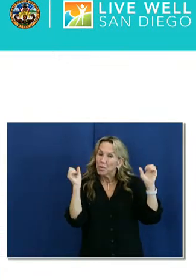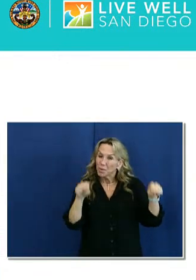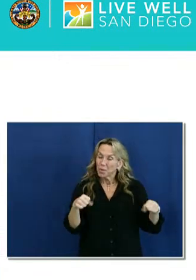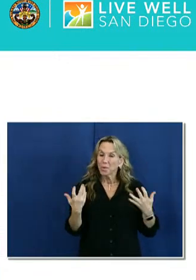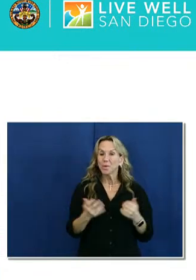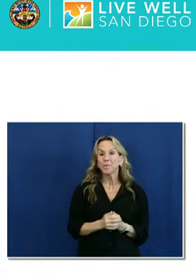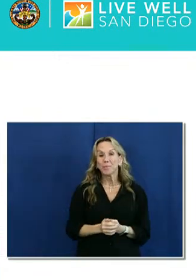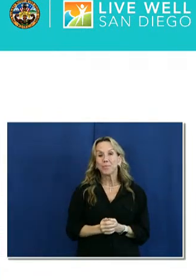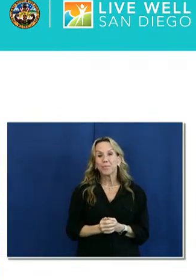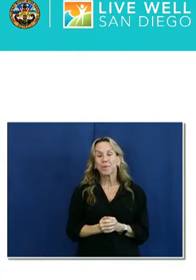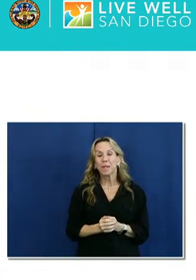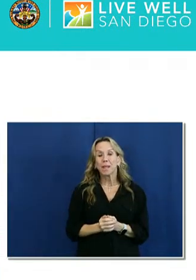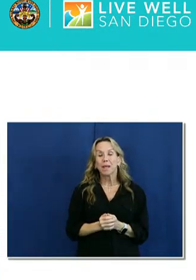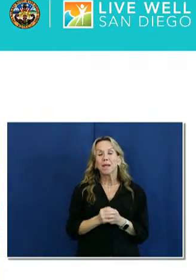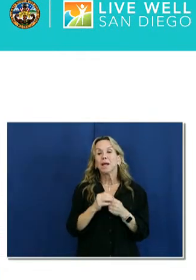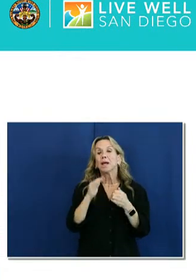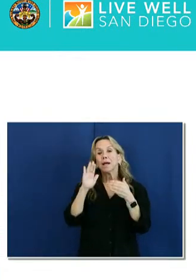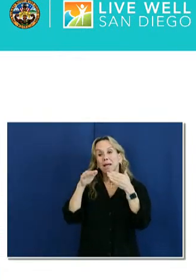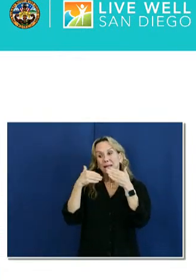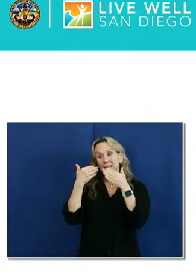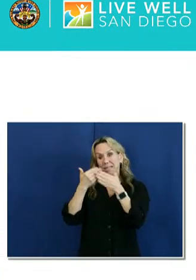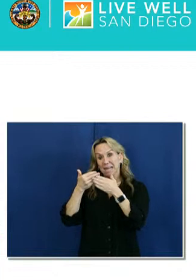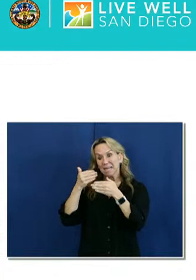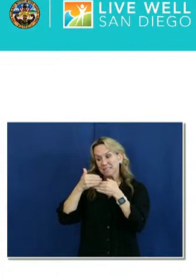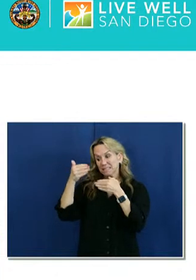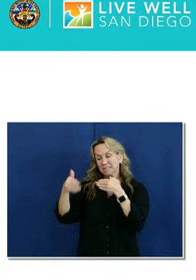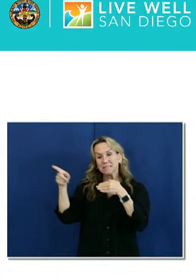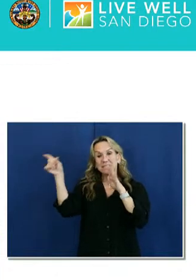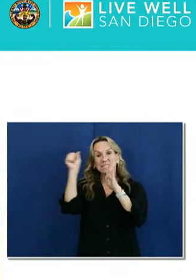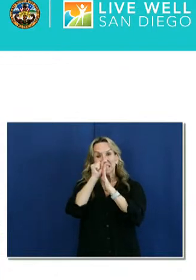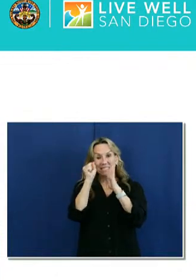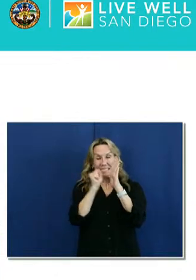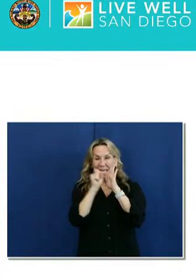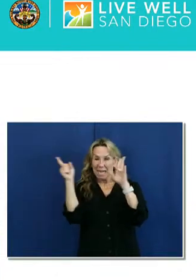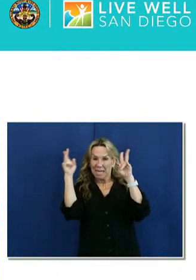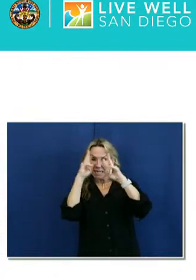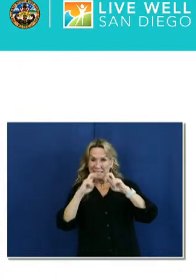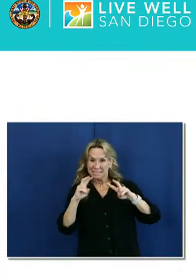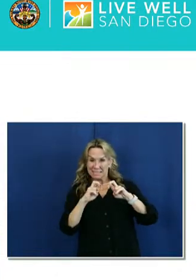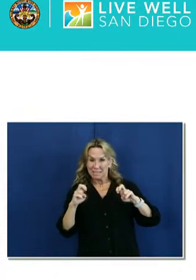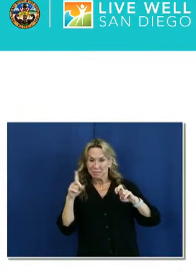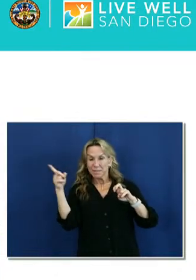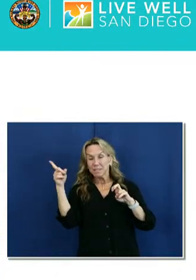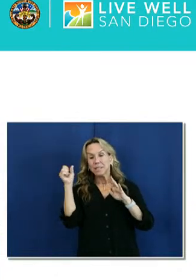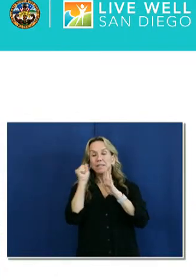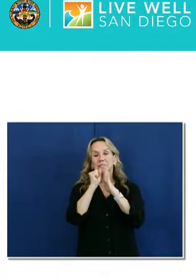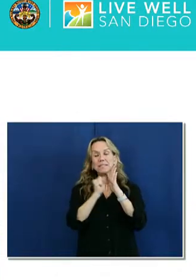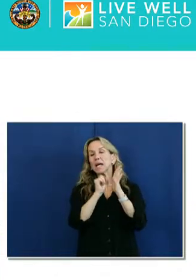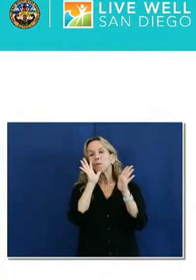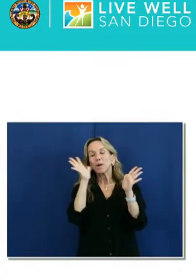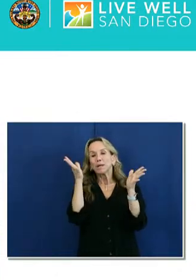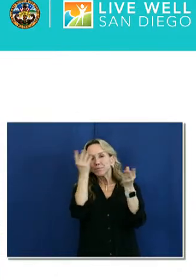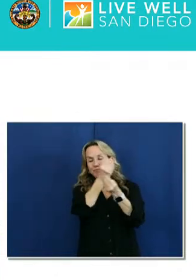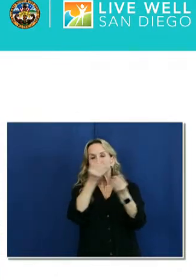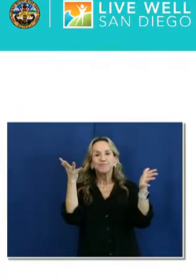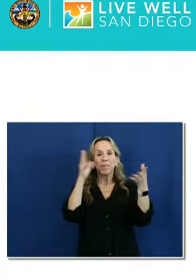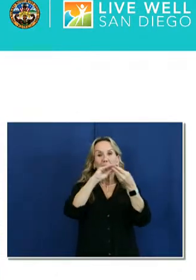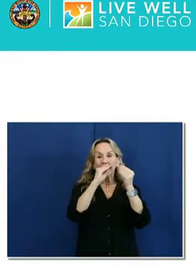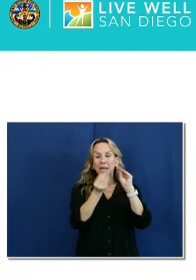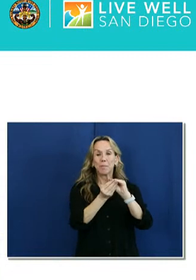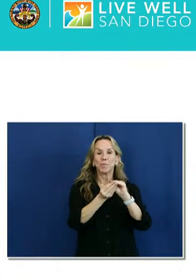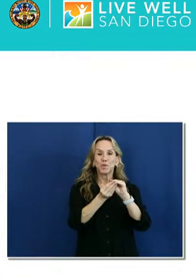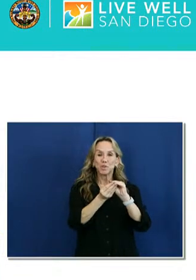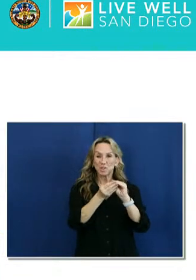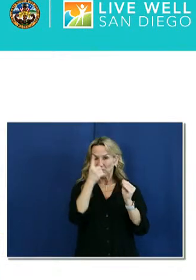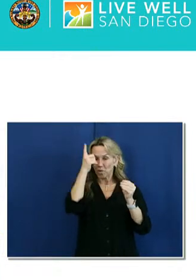next scheduled state assessment to reveal the metrics numbers